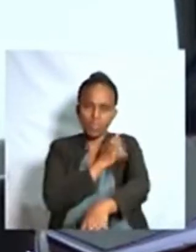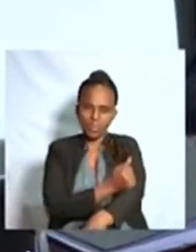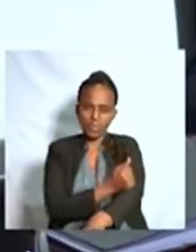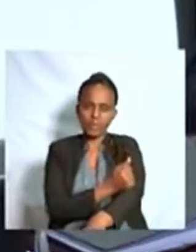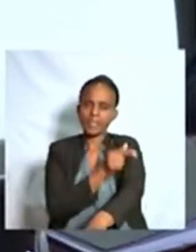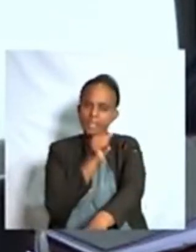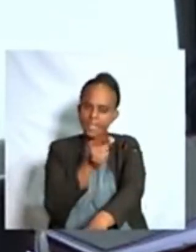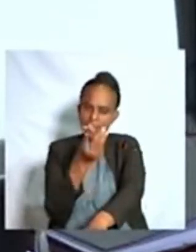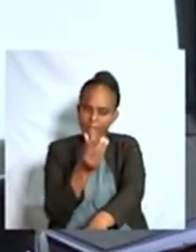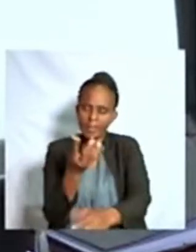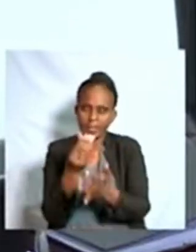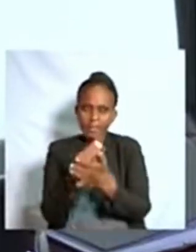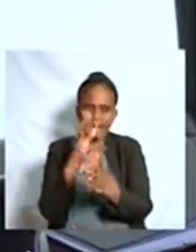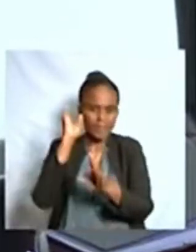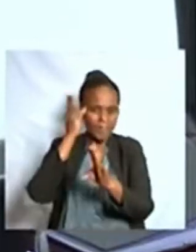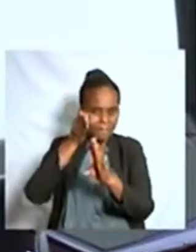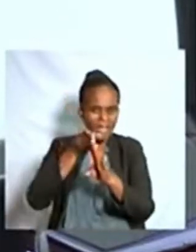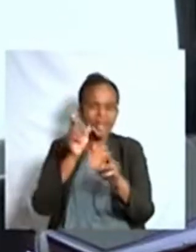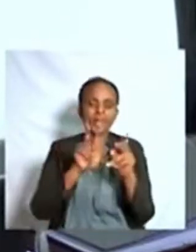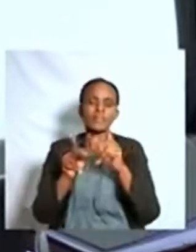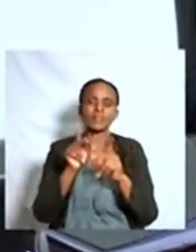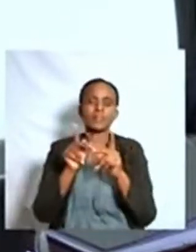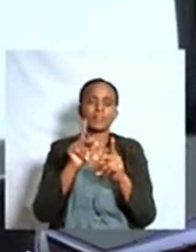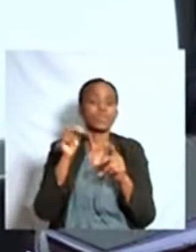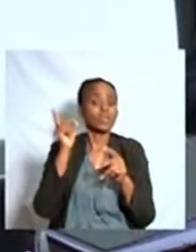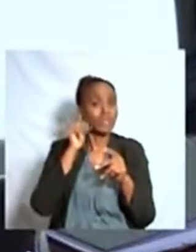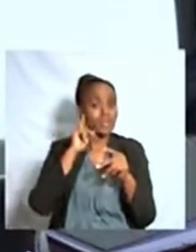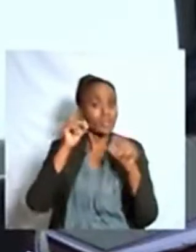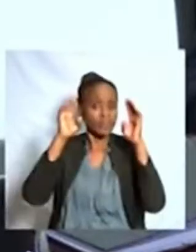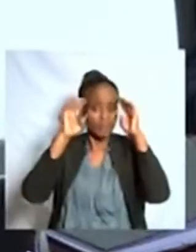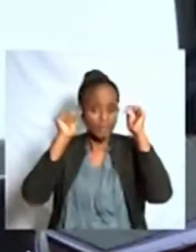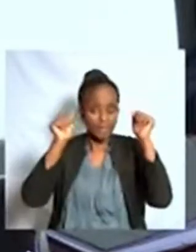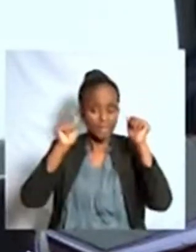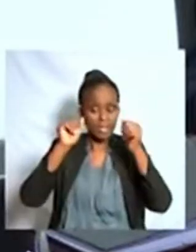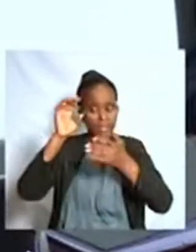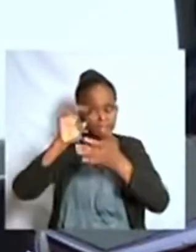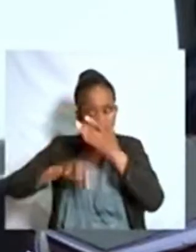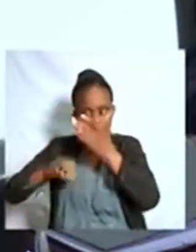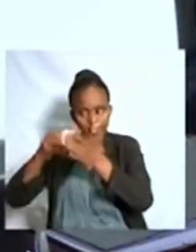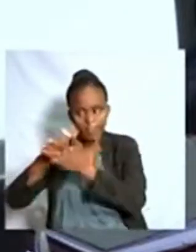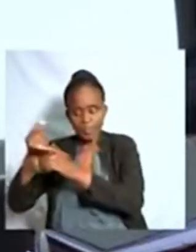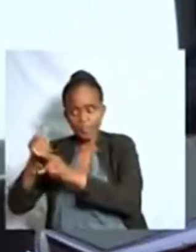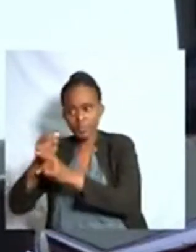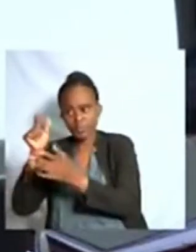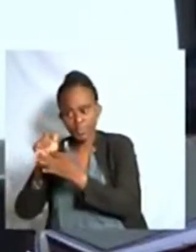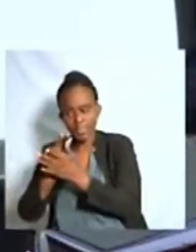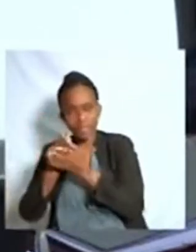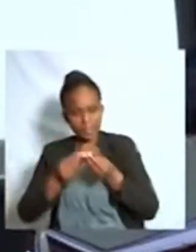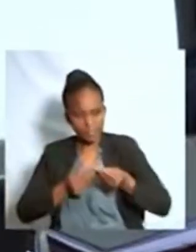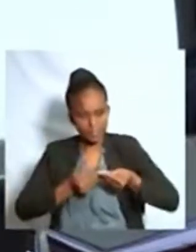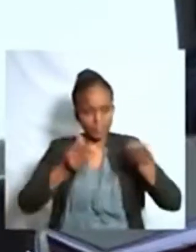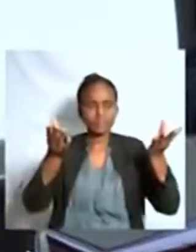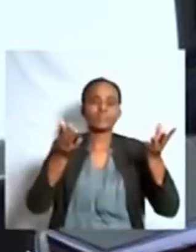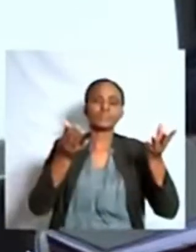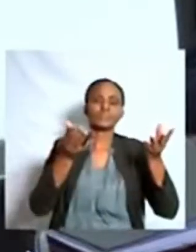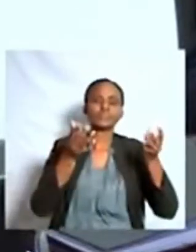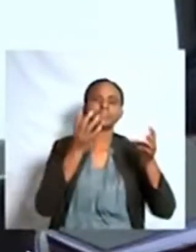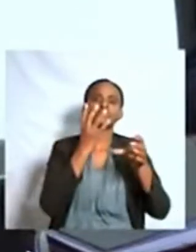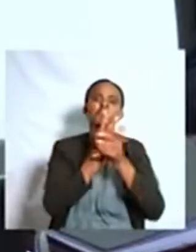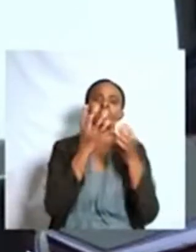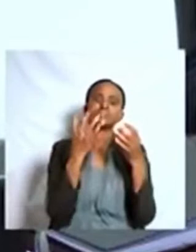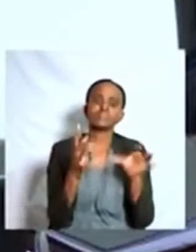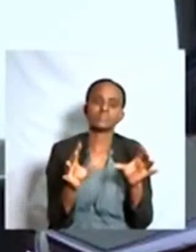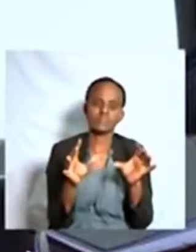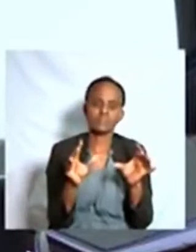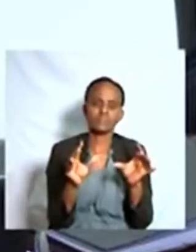That money should go to the people. If you heard the president that we are removing the money from Lusaka and want to take it down to Chinsari,